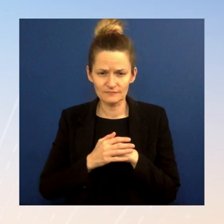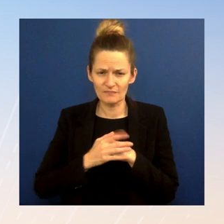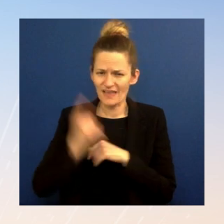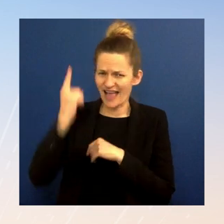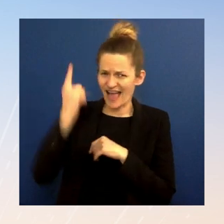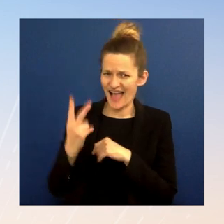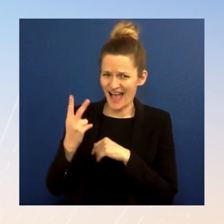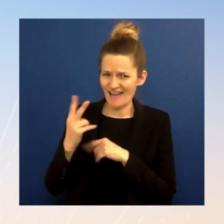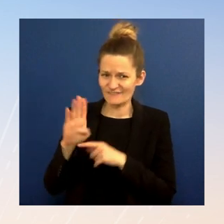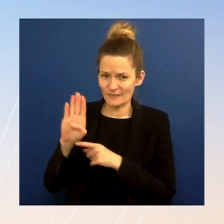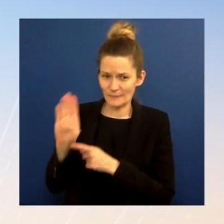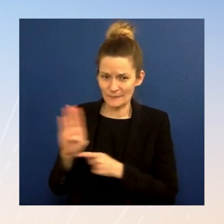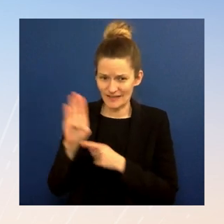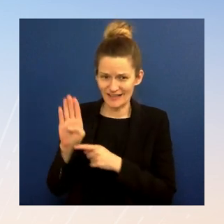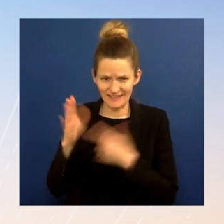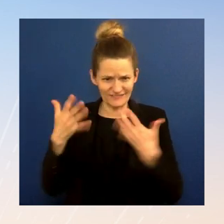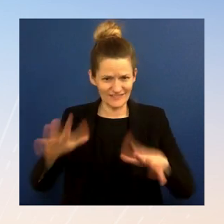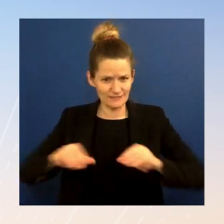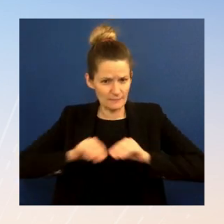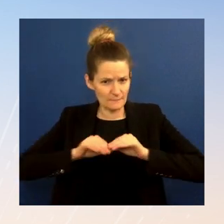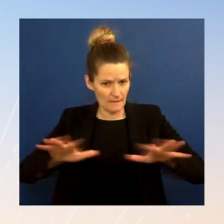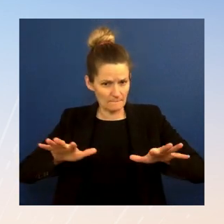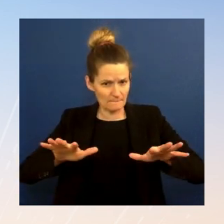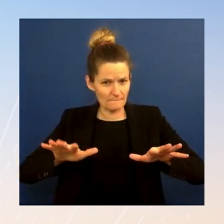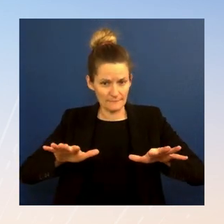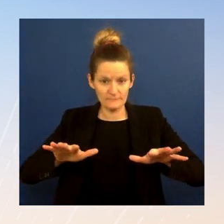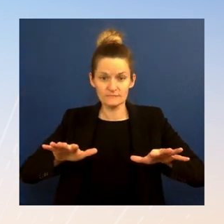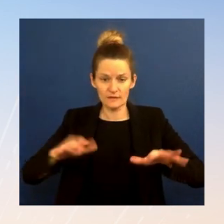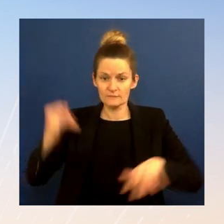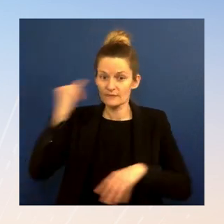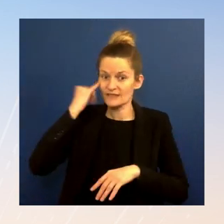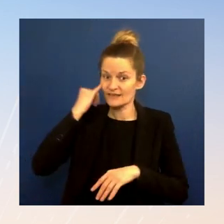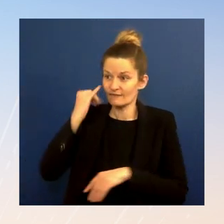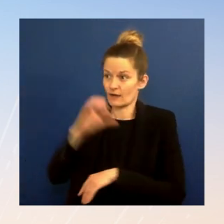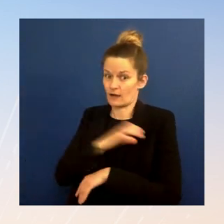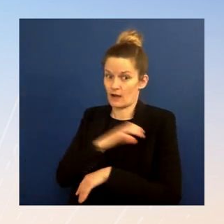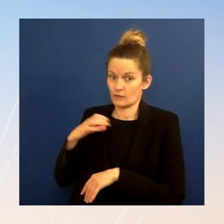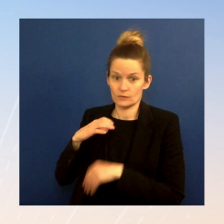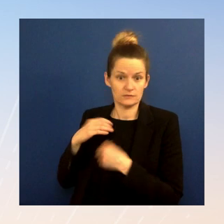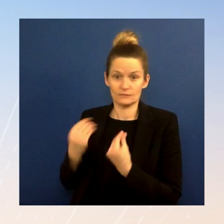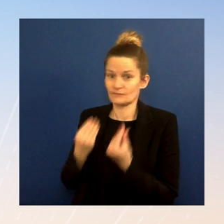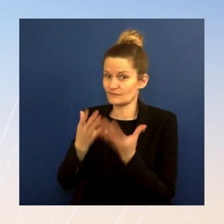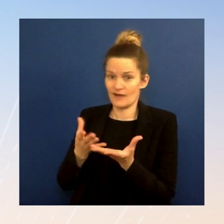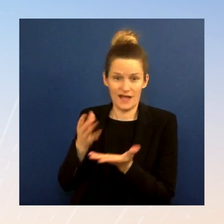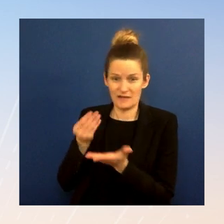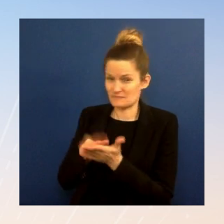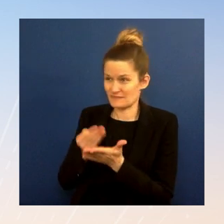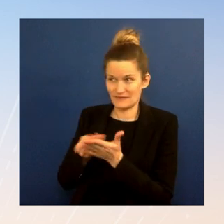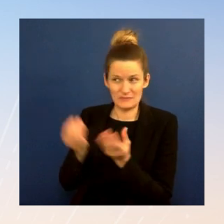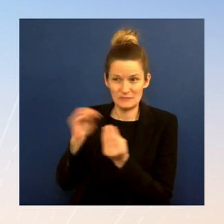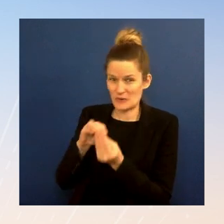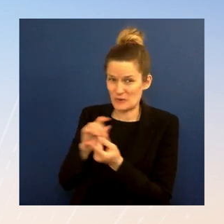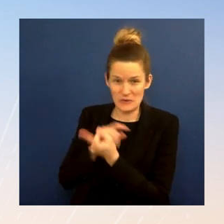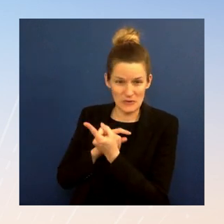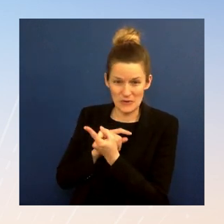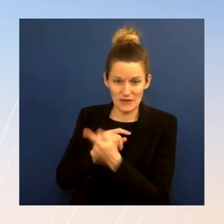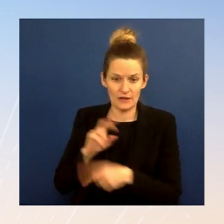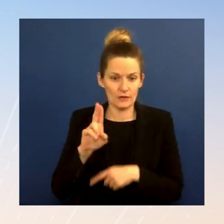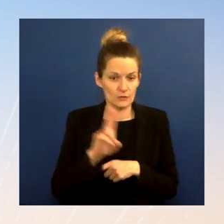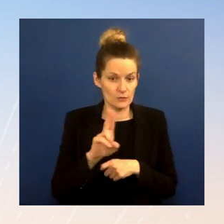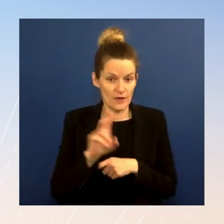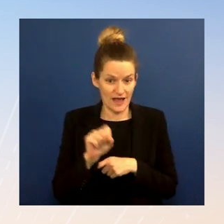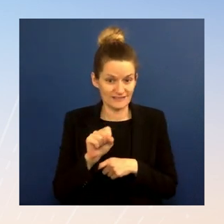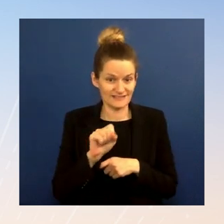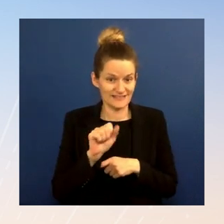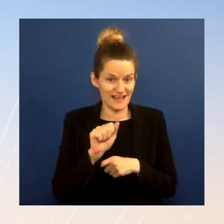additional funding from Congress to support getting shots into arms, USAID will have to cut short our crucial and effective efforts to turn